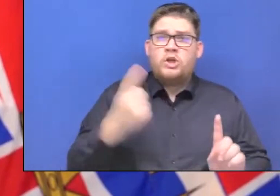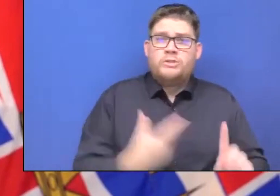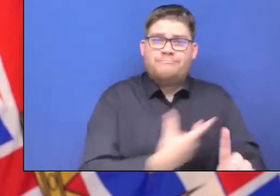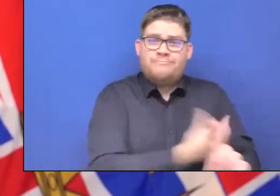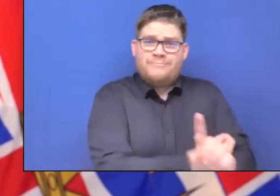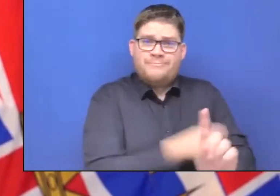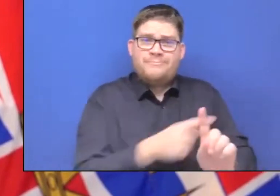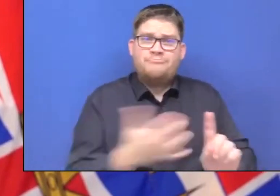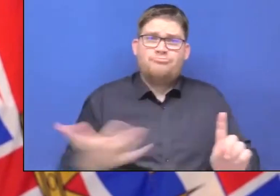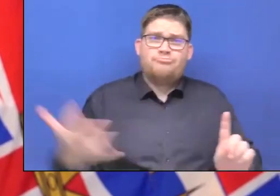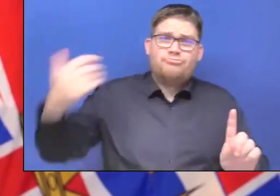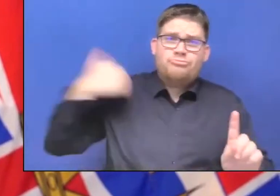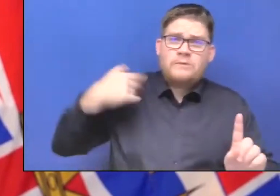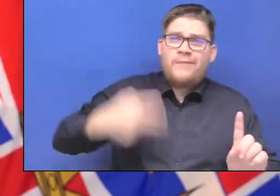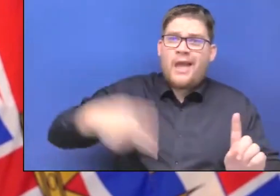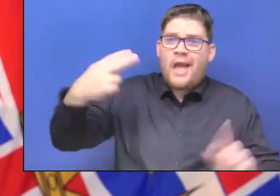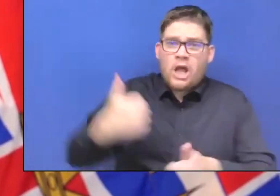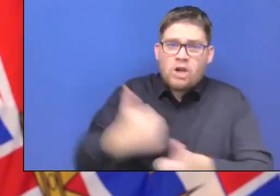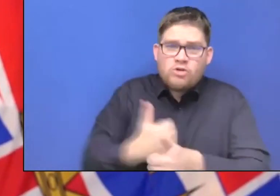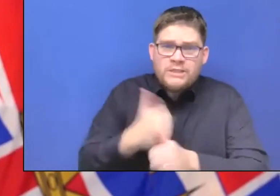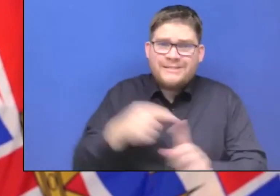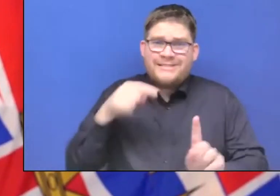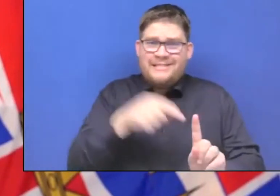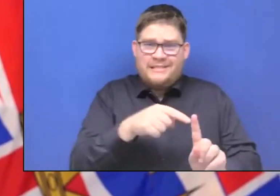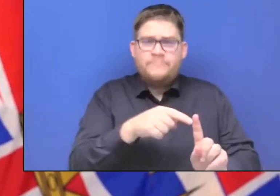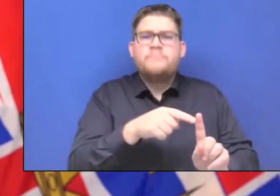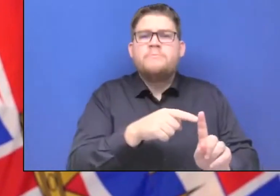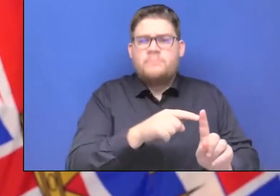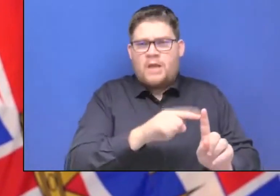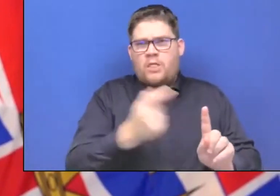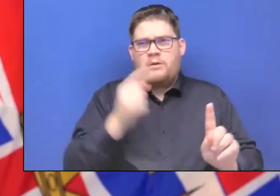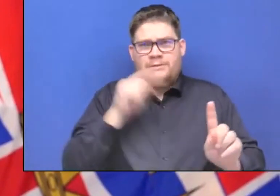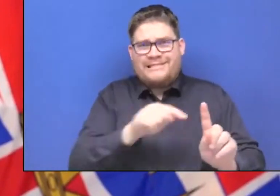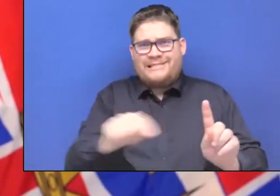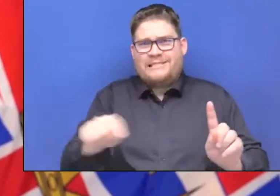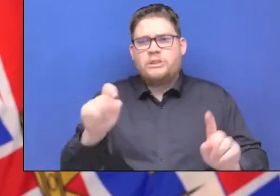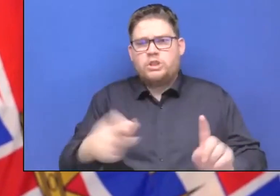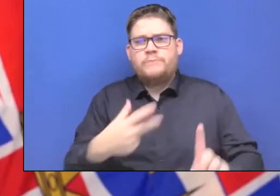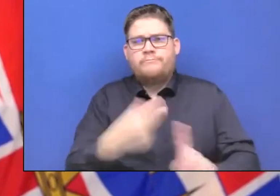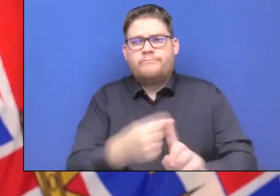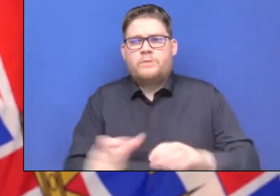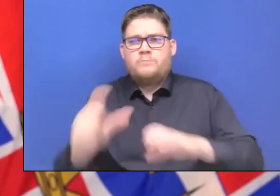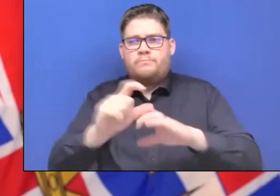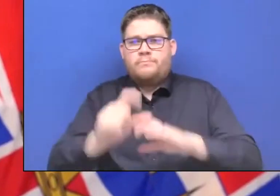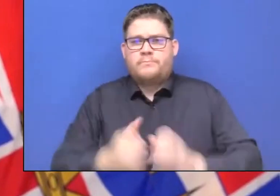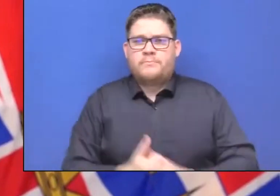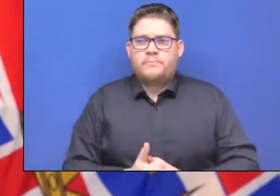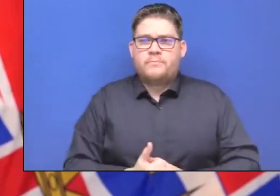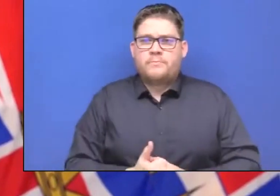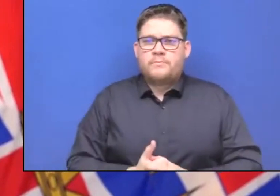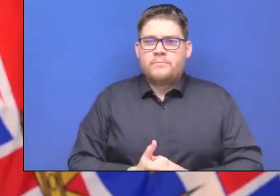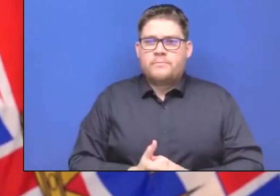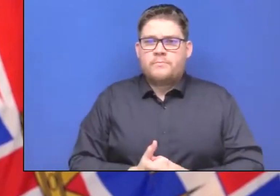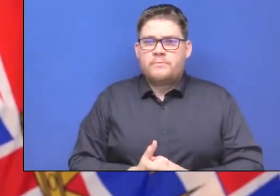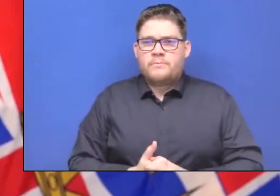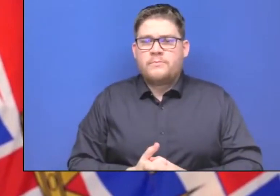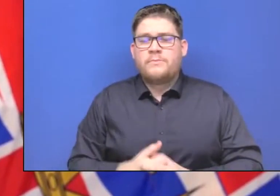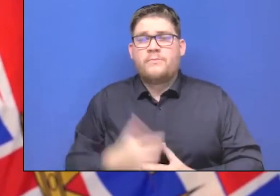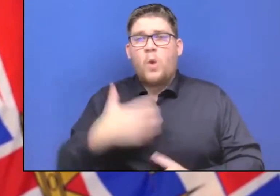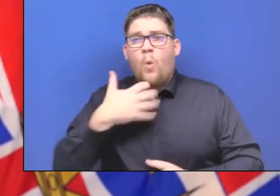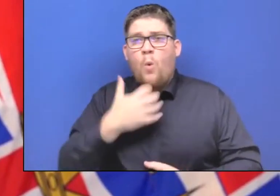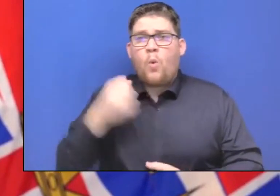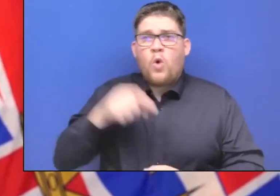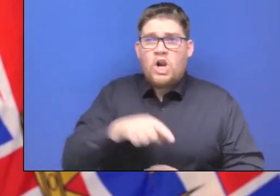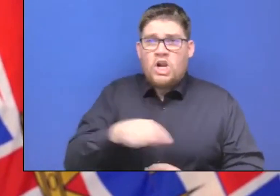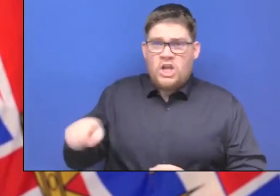and the biggest risk being age. And we know the older we are, that we don't mount as strong an immune response to vaccination. So